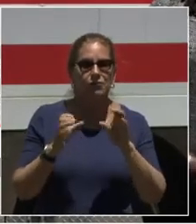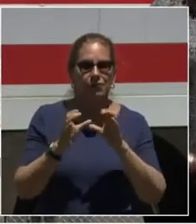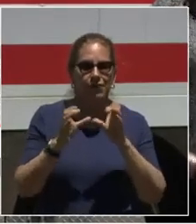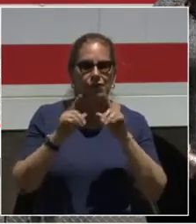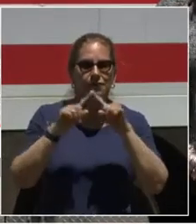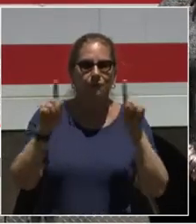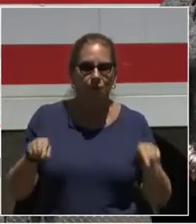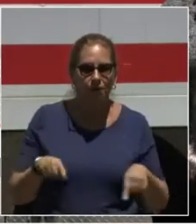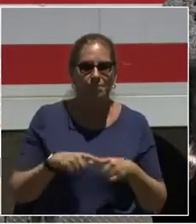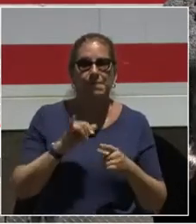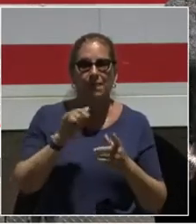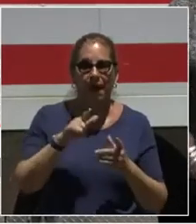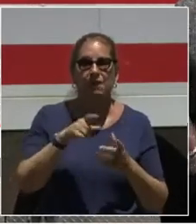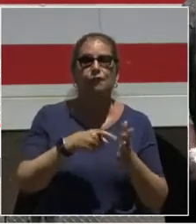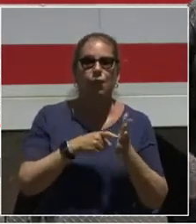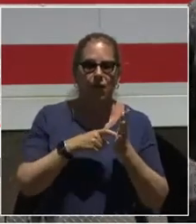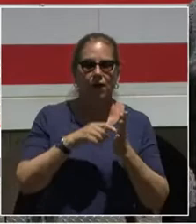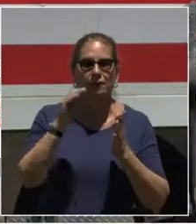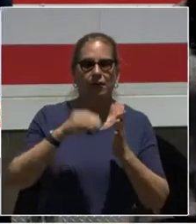year.